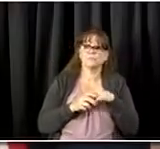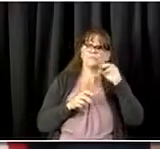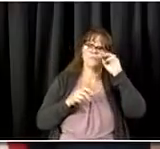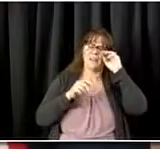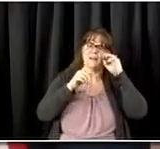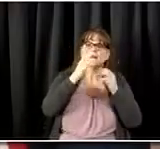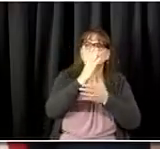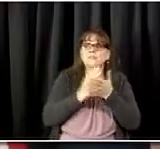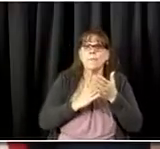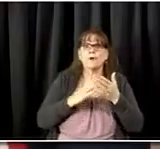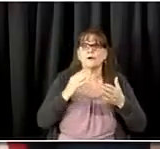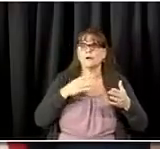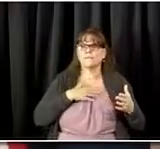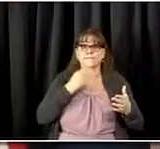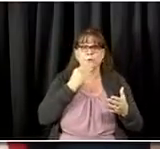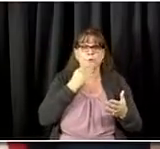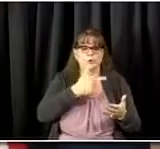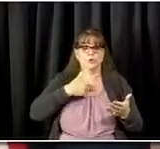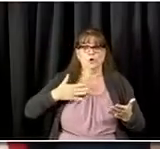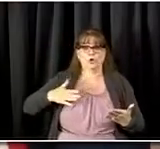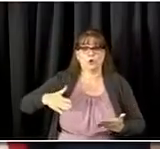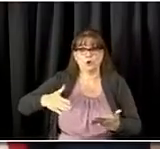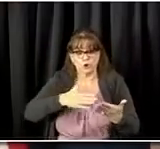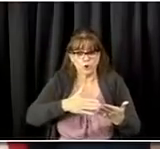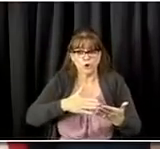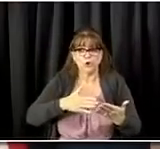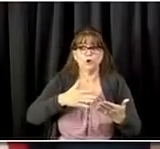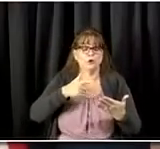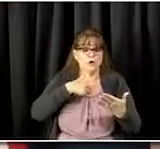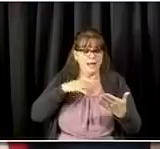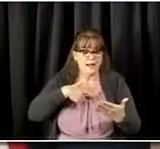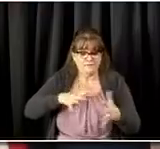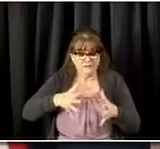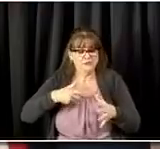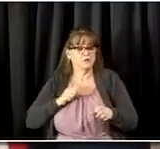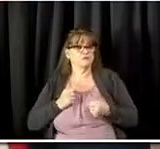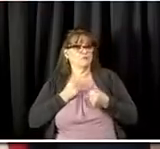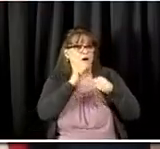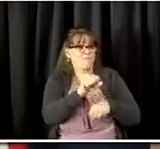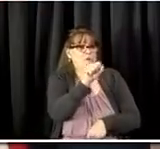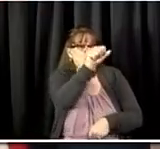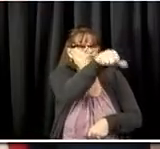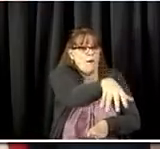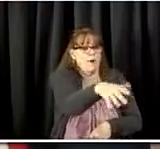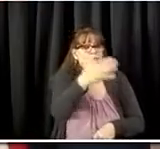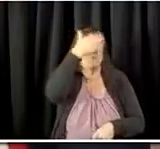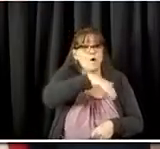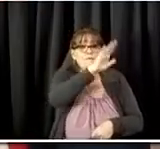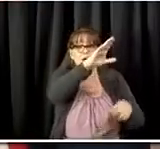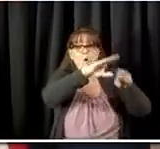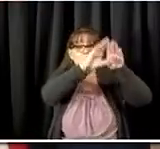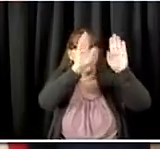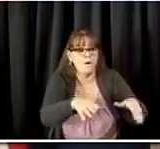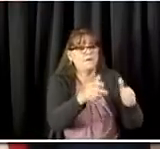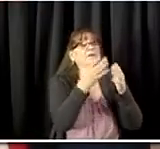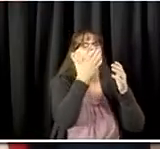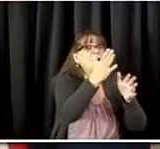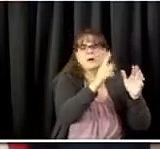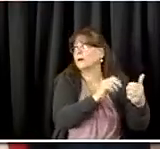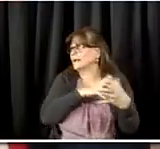outside our door, and they can come by and pick it up if I cook enough. And look, when you're doing that